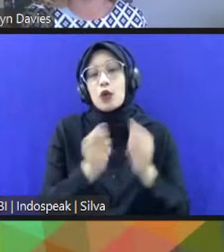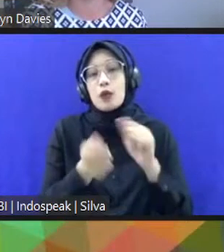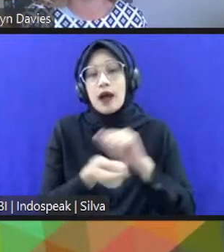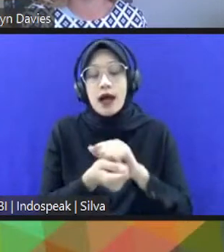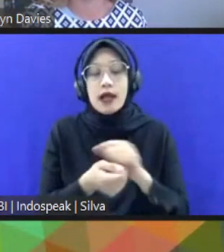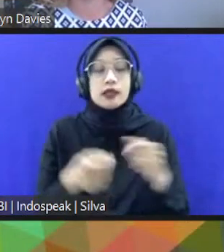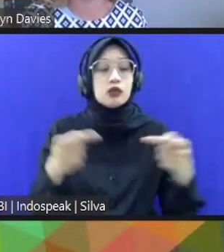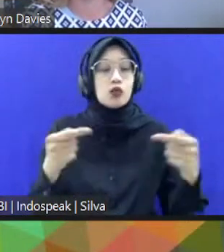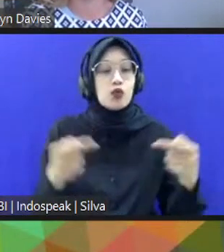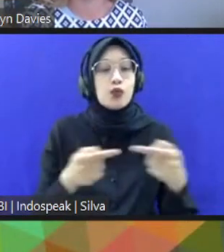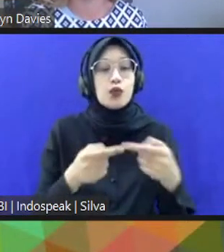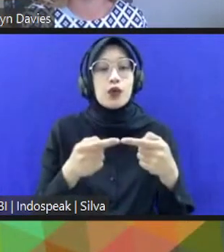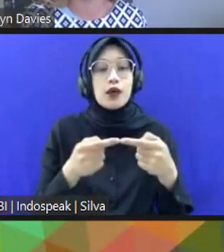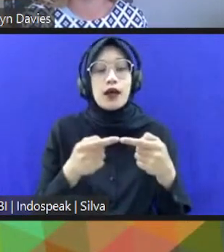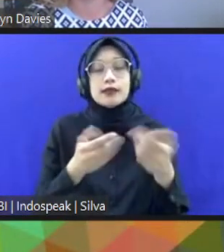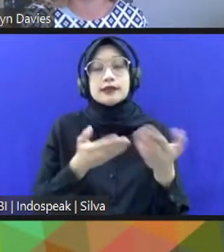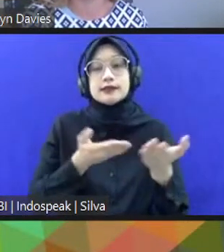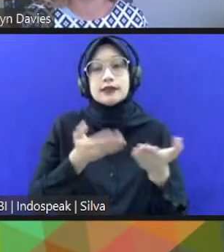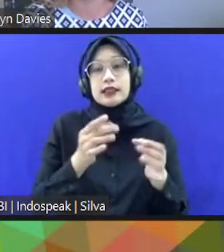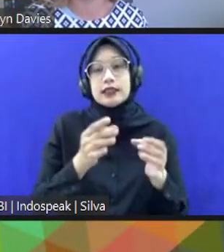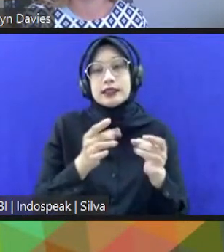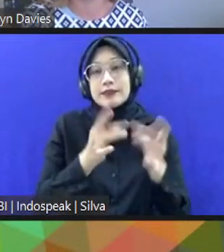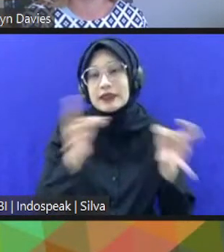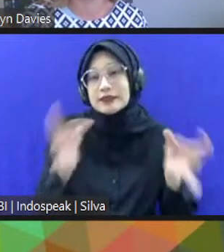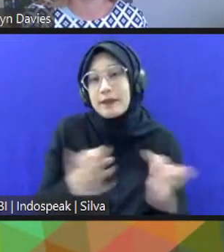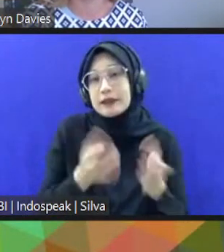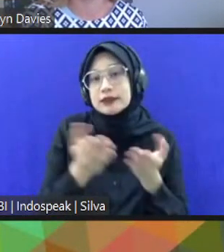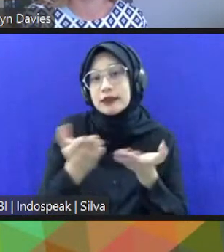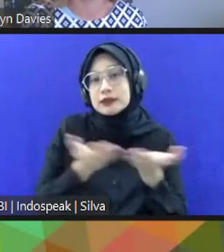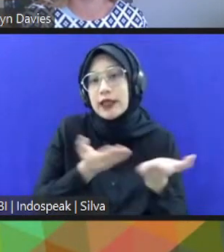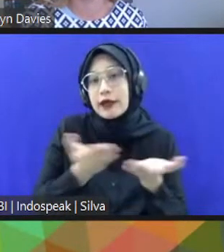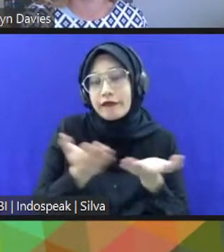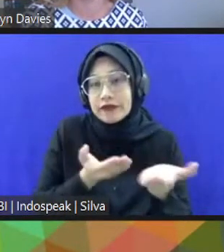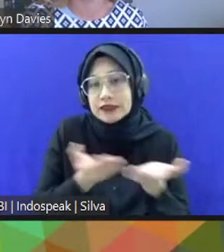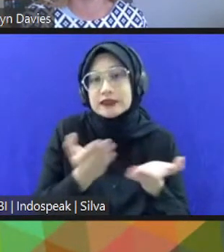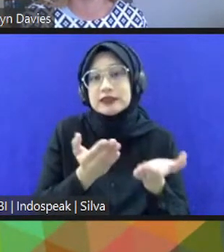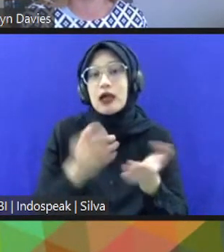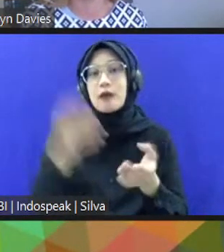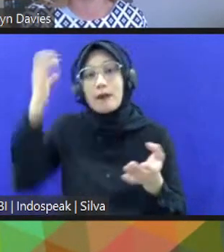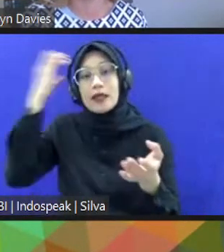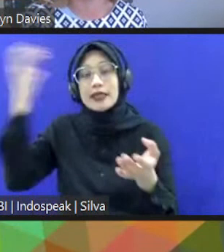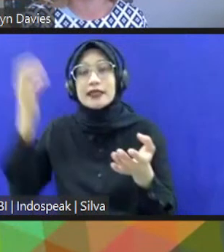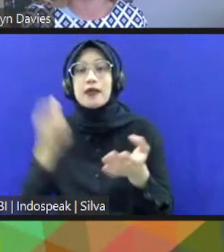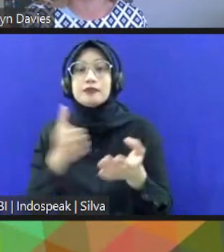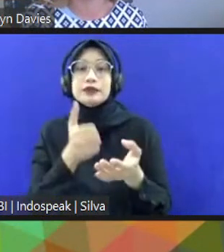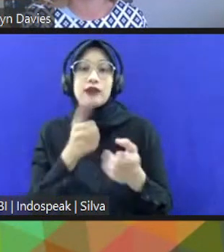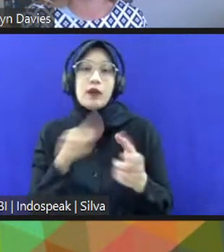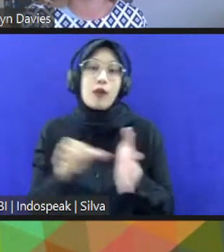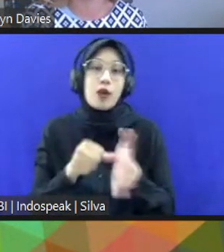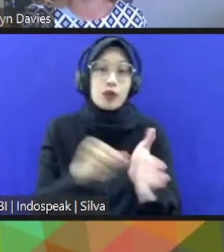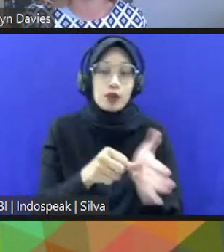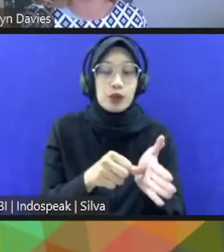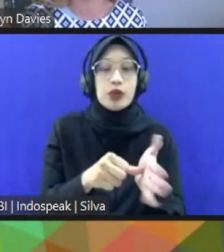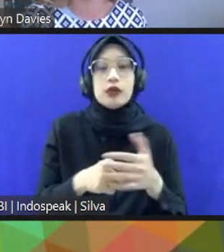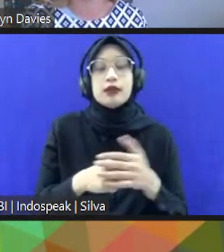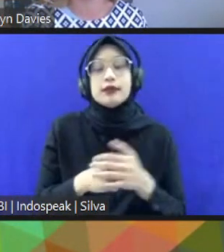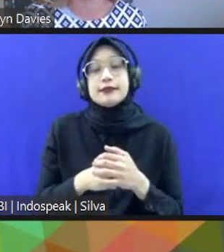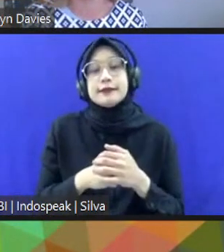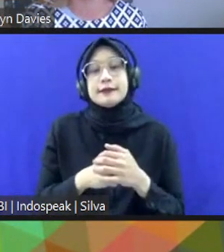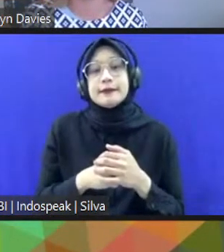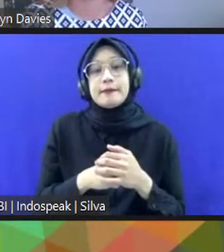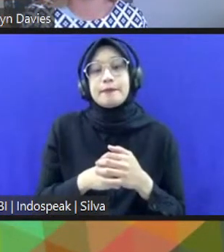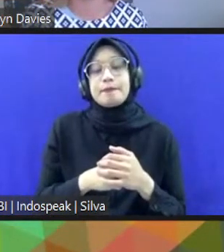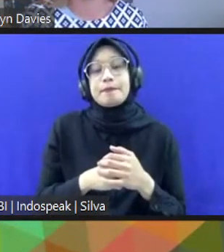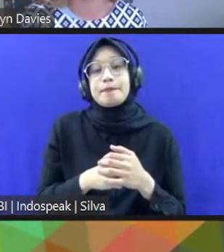terms of the services delivered by the government. But then in the other area